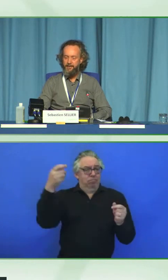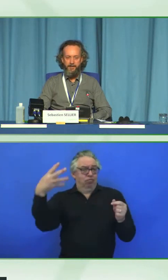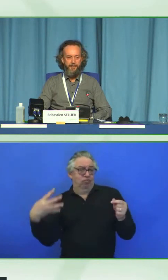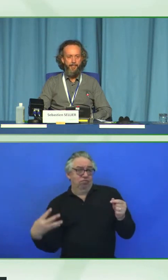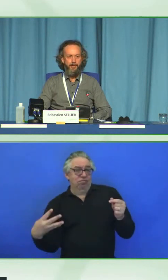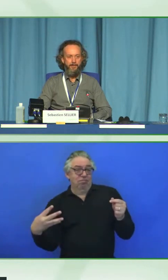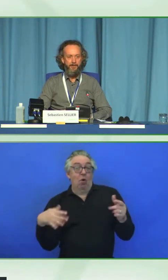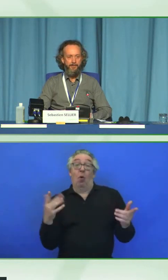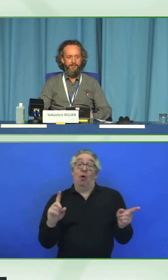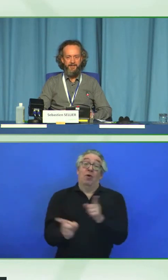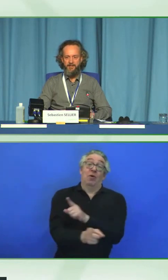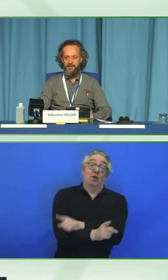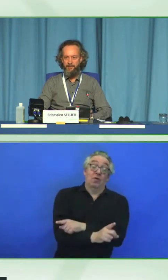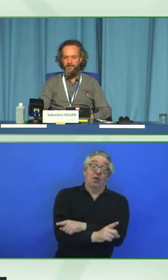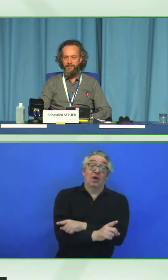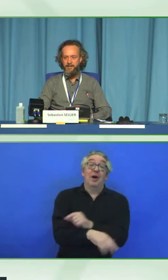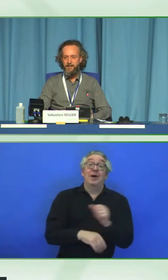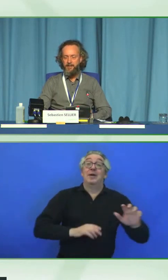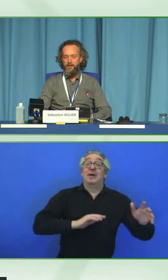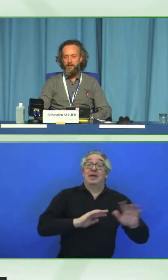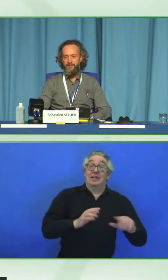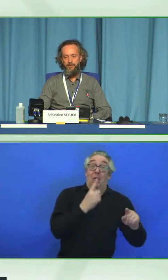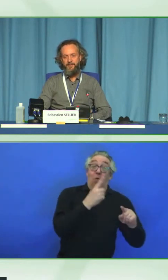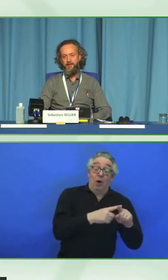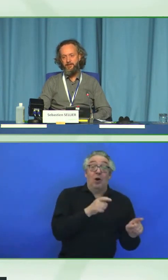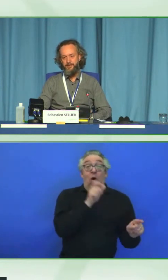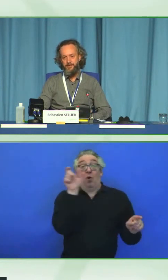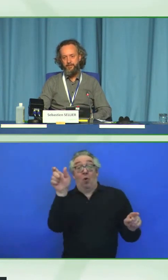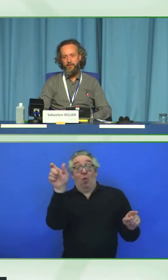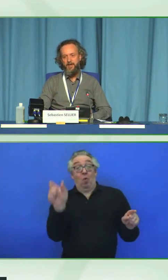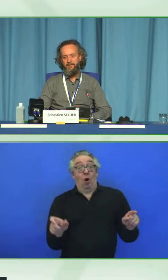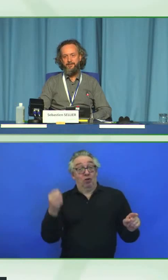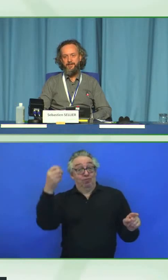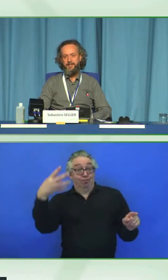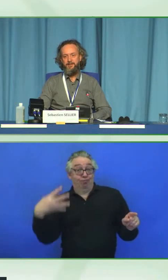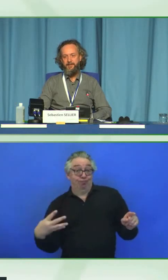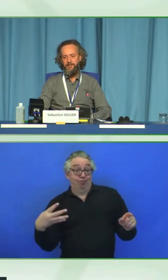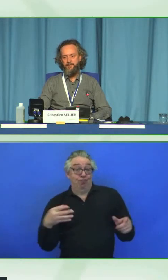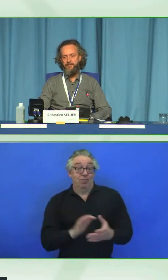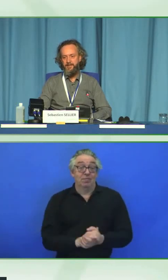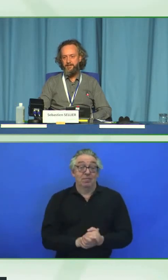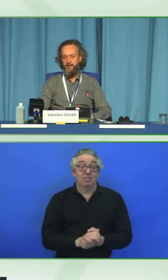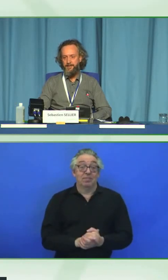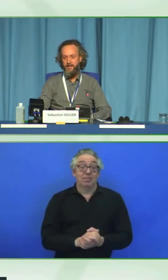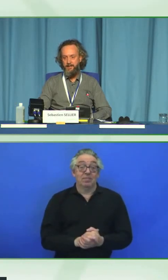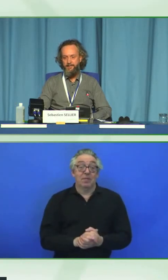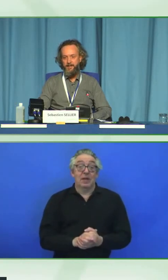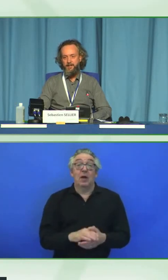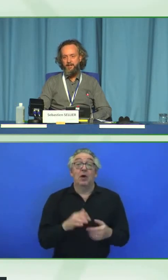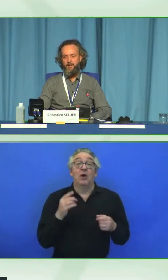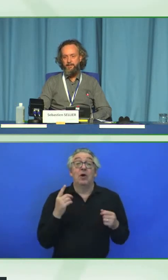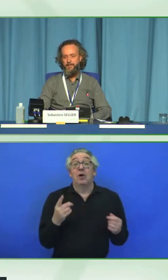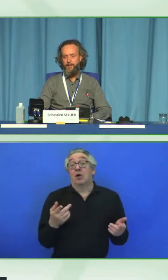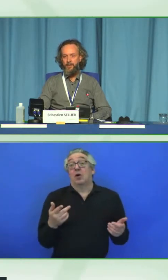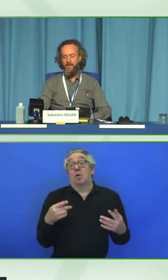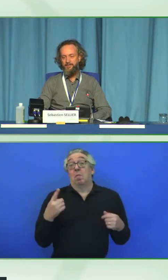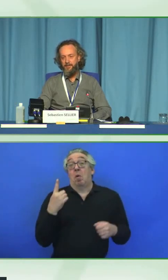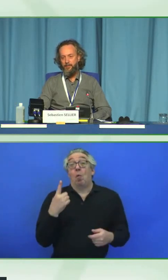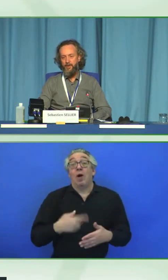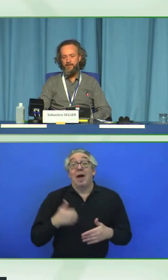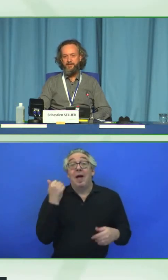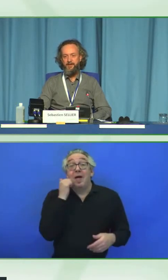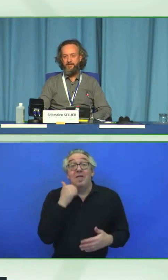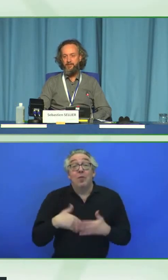collaborative dictionary. A few figures, we have 6,000 visits a day, we